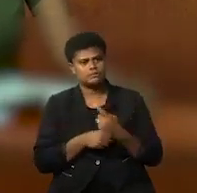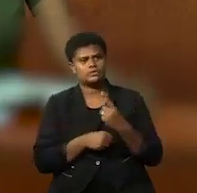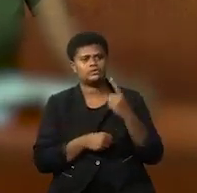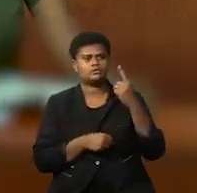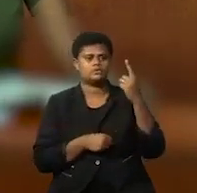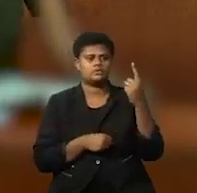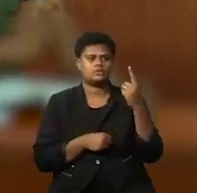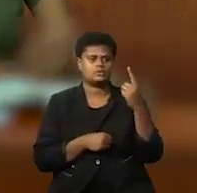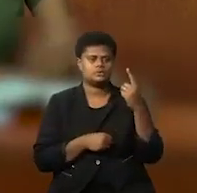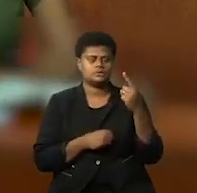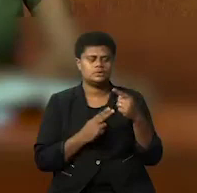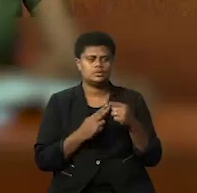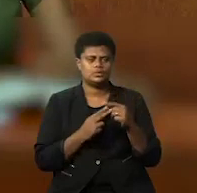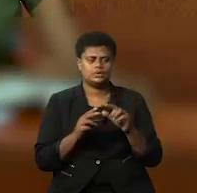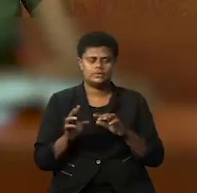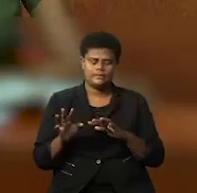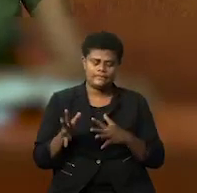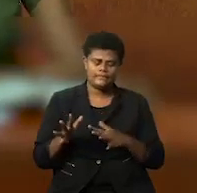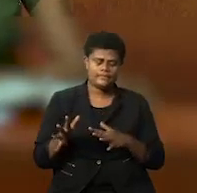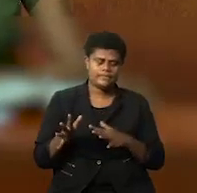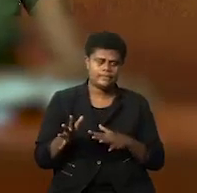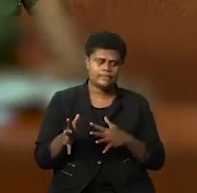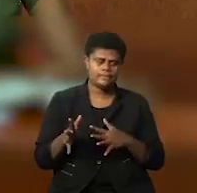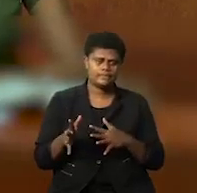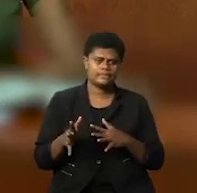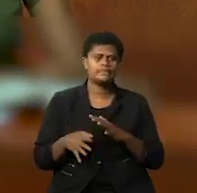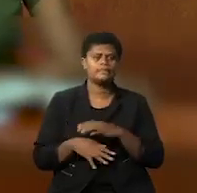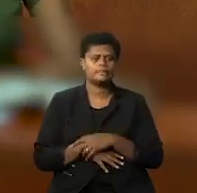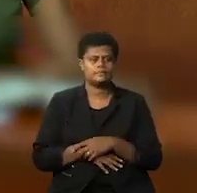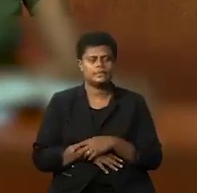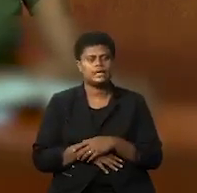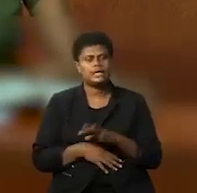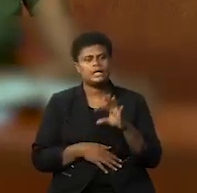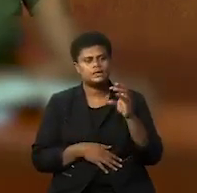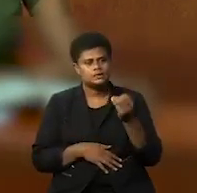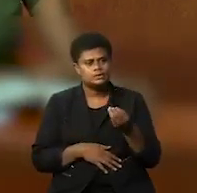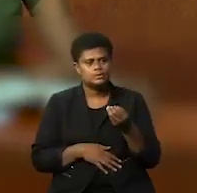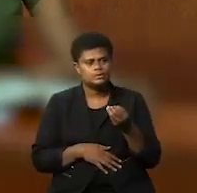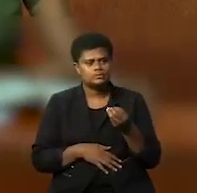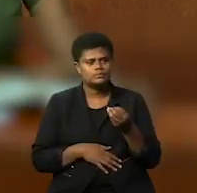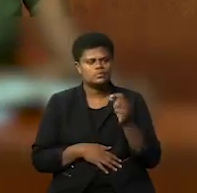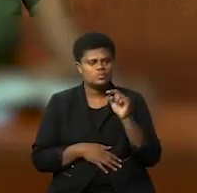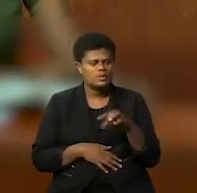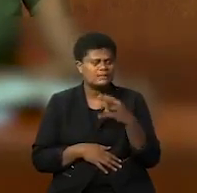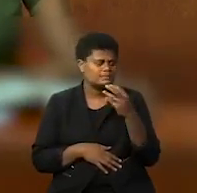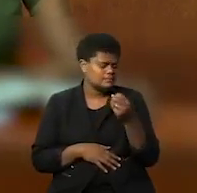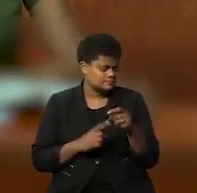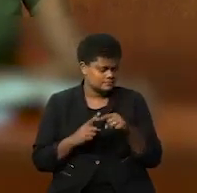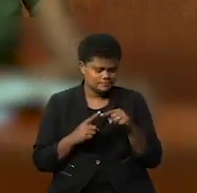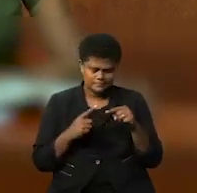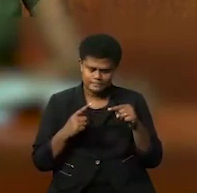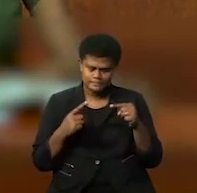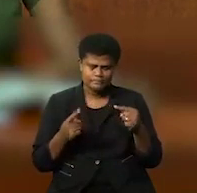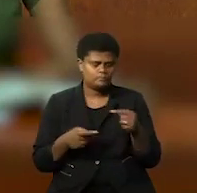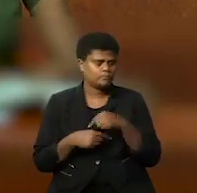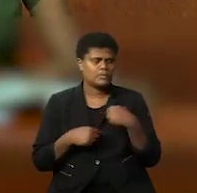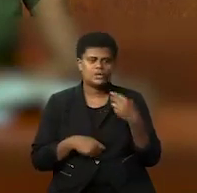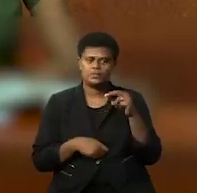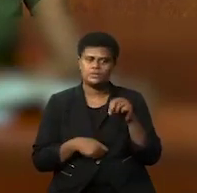fear. And so that is something that we need to have in us, that we need to